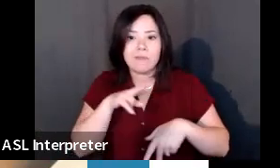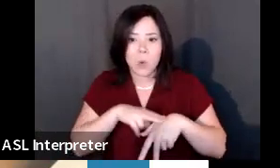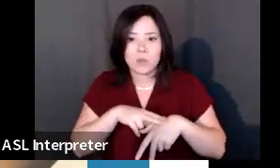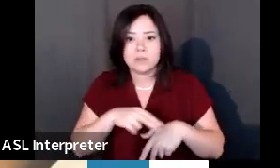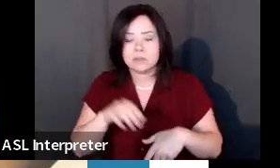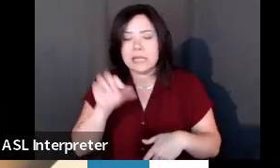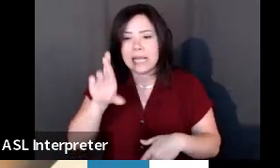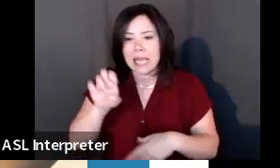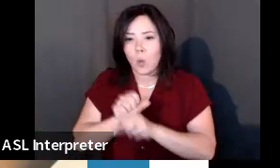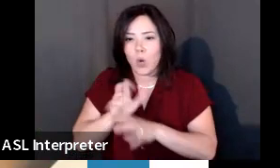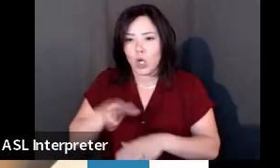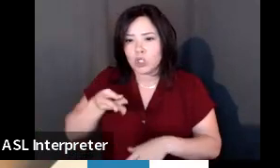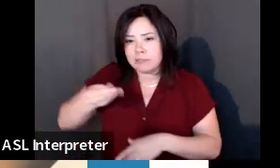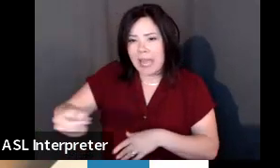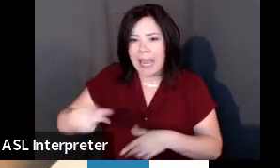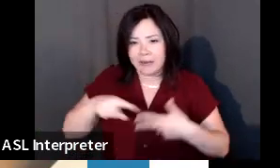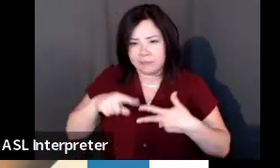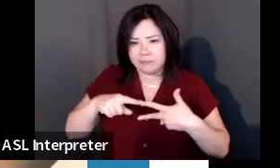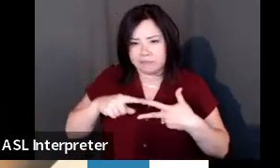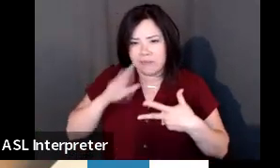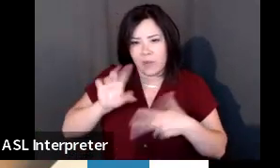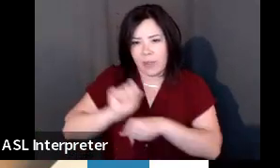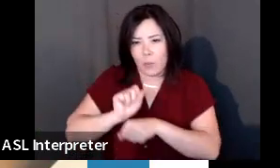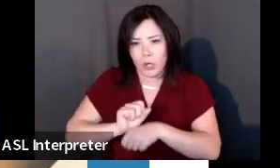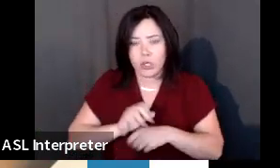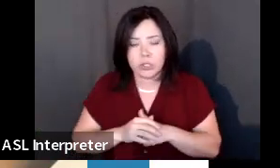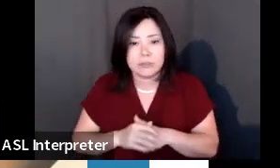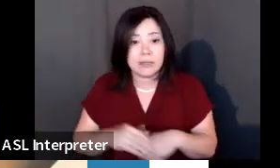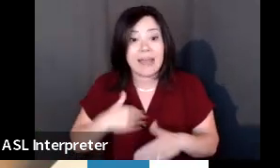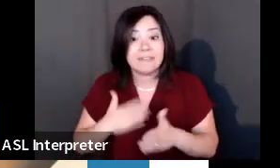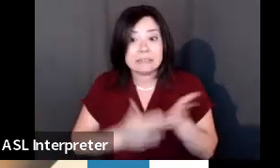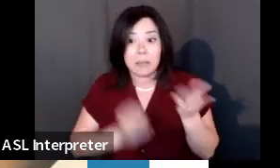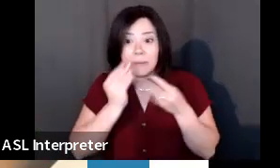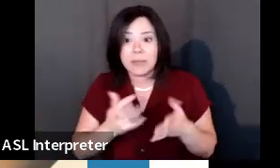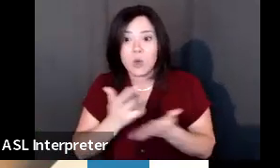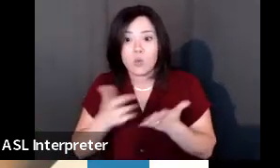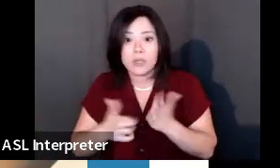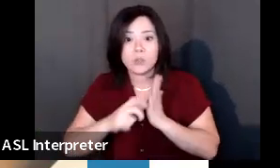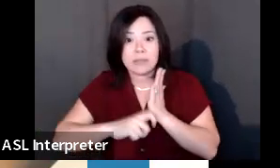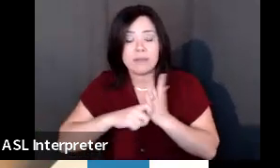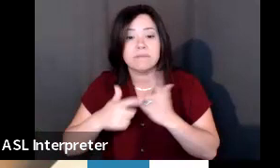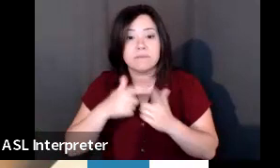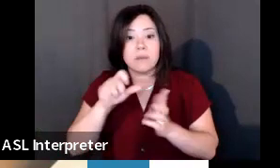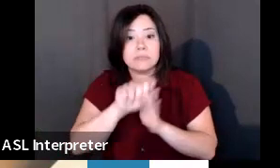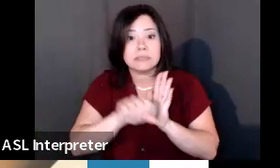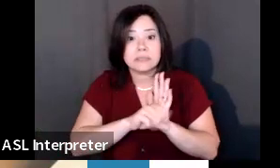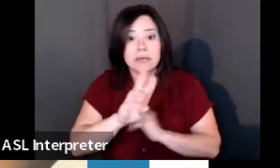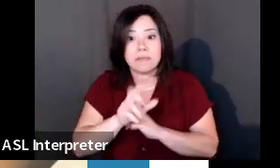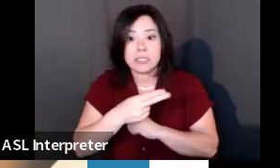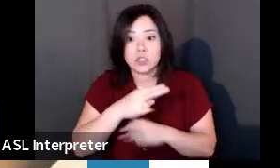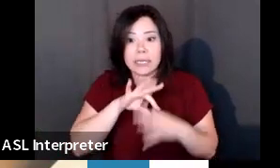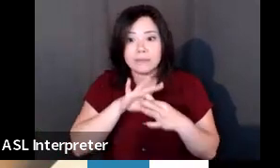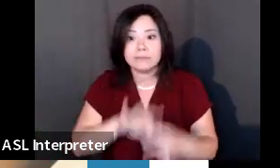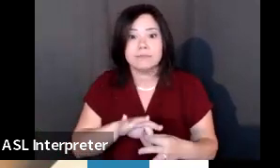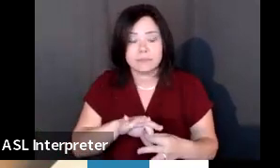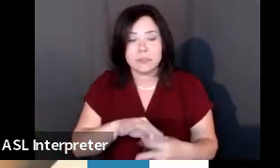that are paid for what they do. And I've got a little bit of information in the resource guide from the state of Michigan about direct care